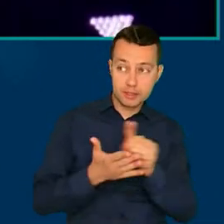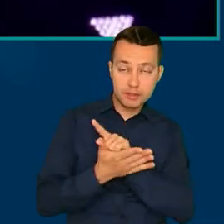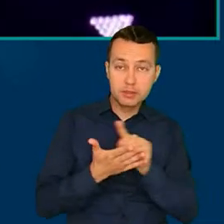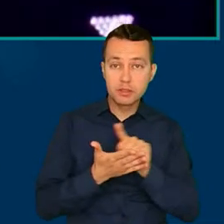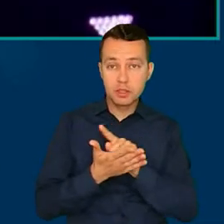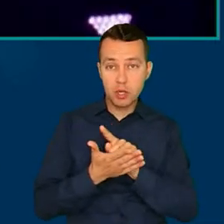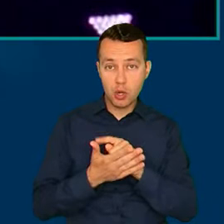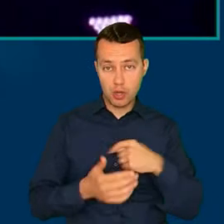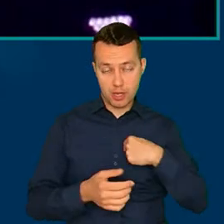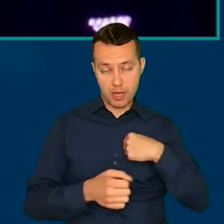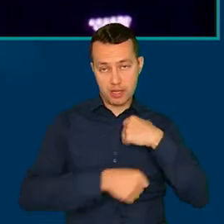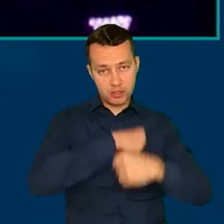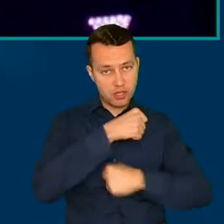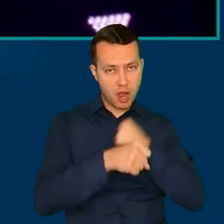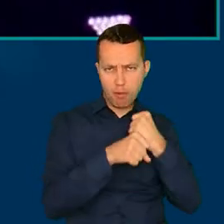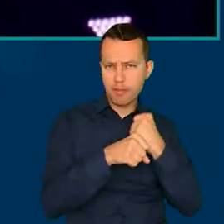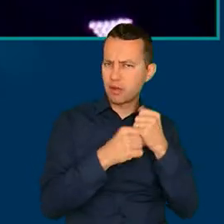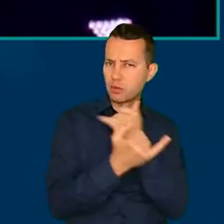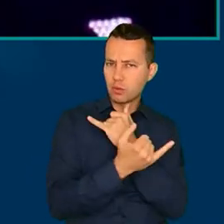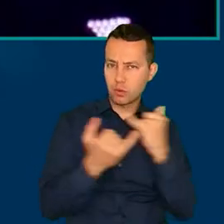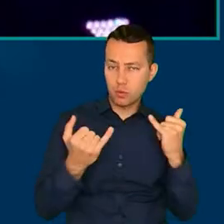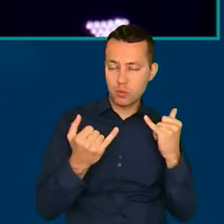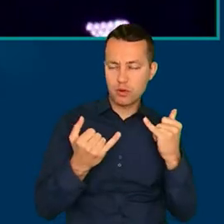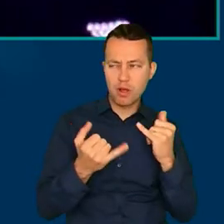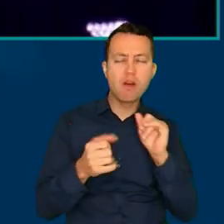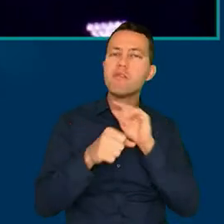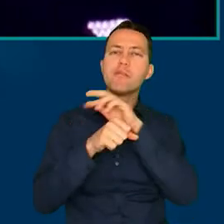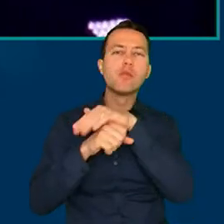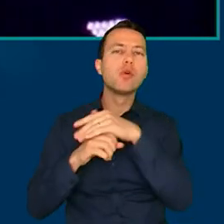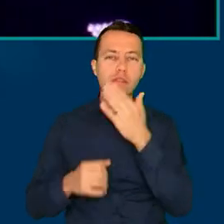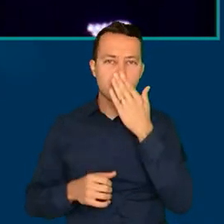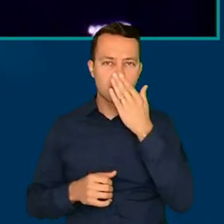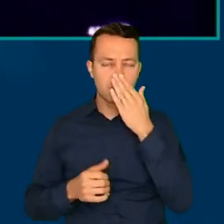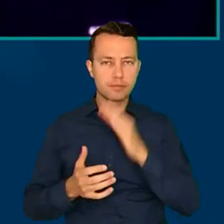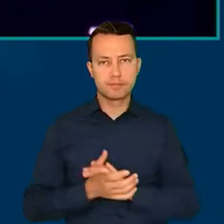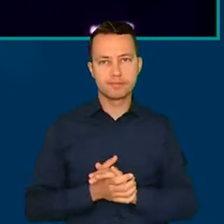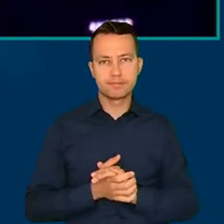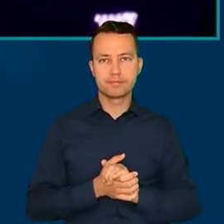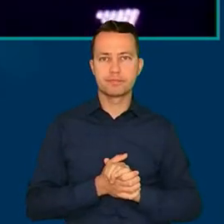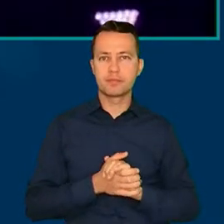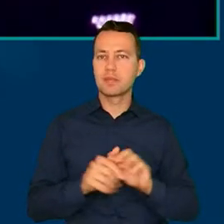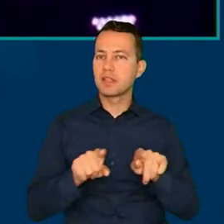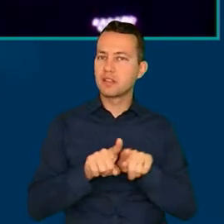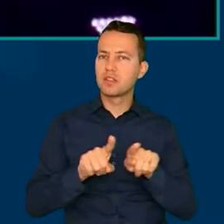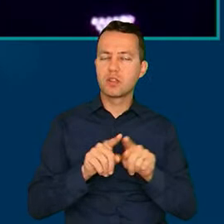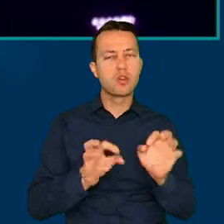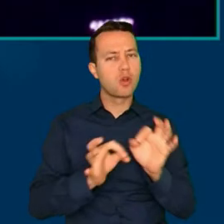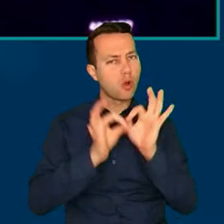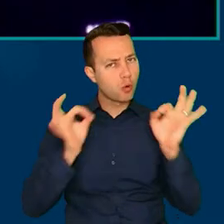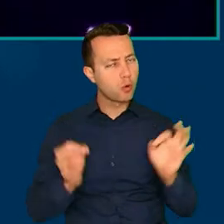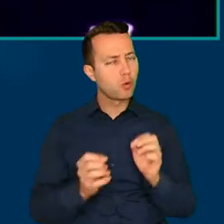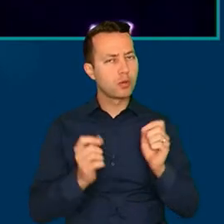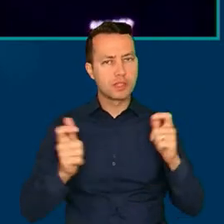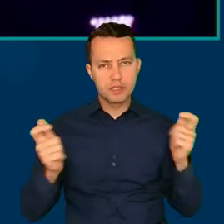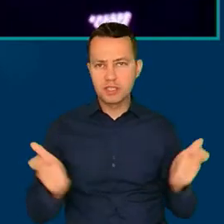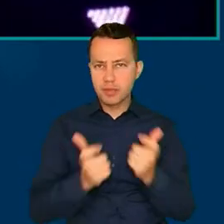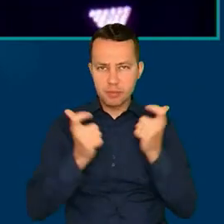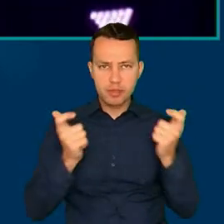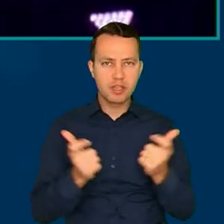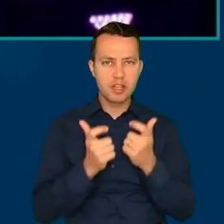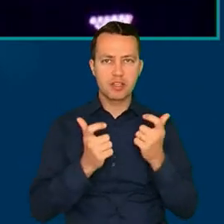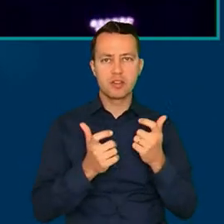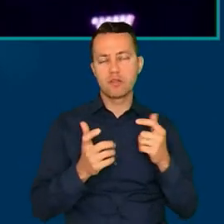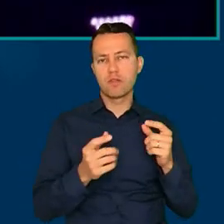the diagnosis is to pertain to the risk, to the threat that the company constitutes to the people, not the other